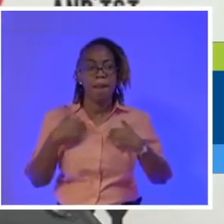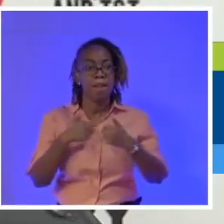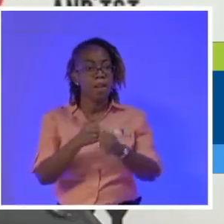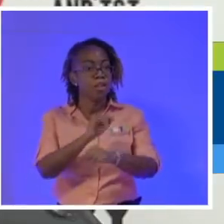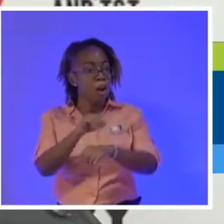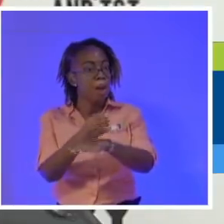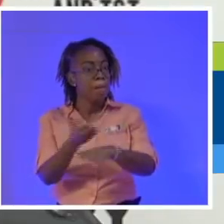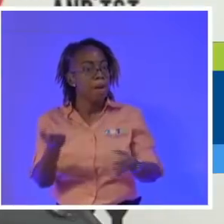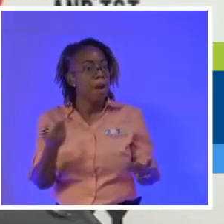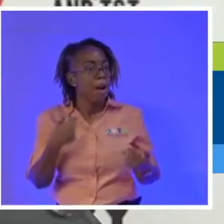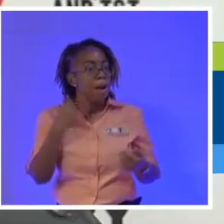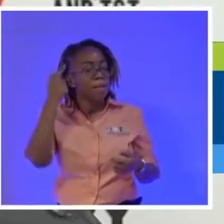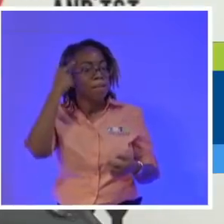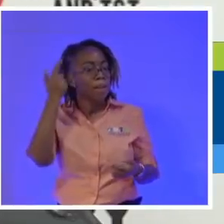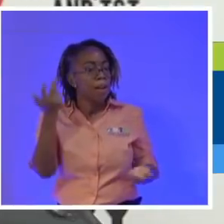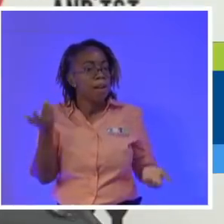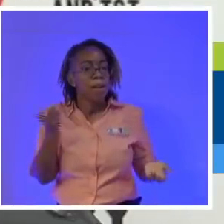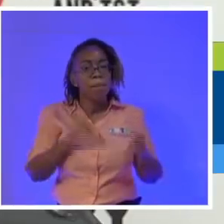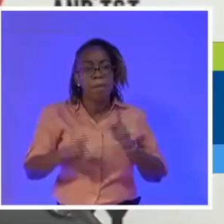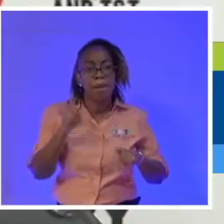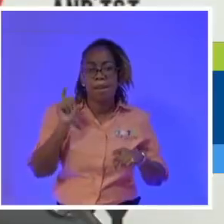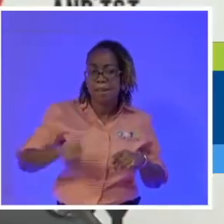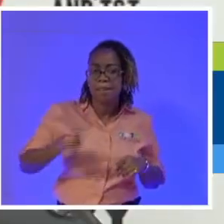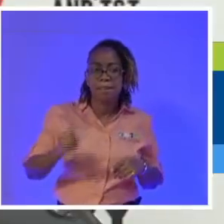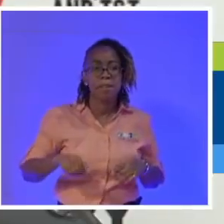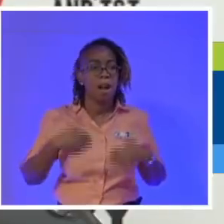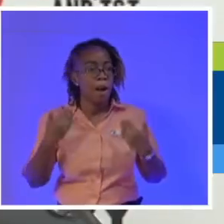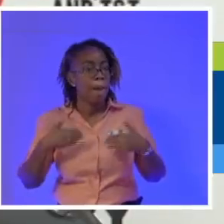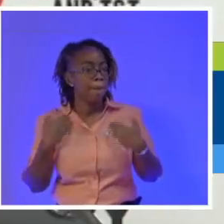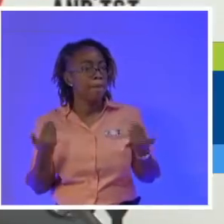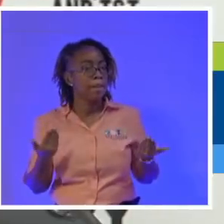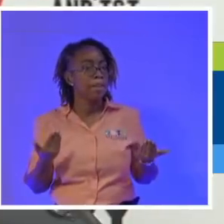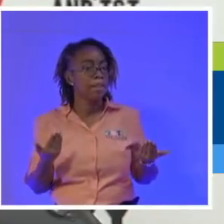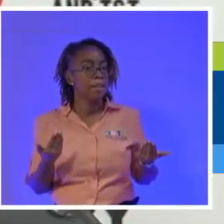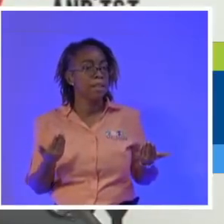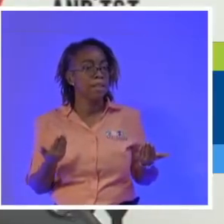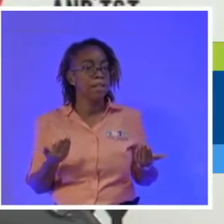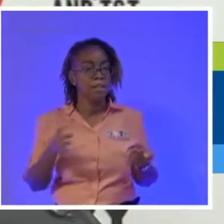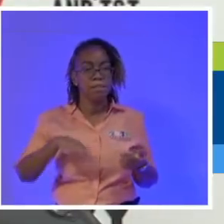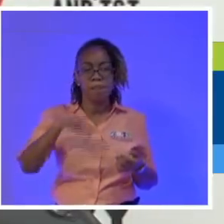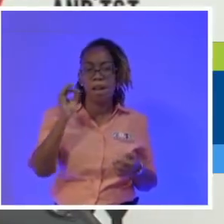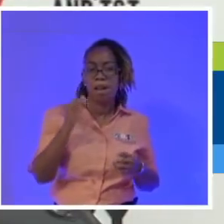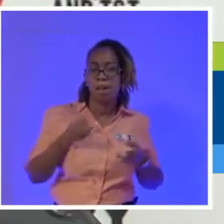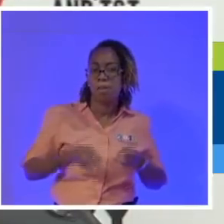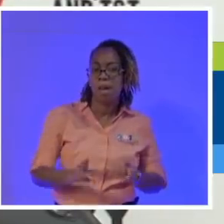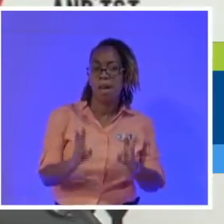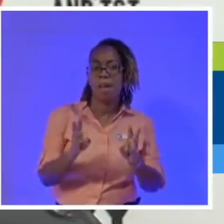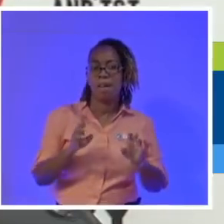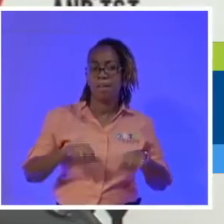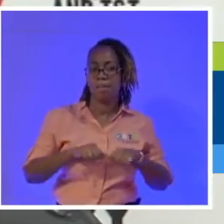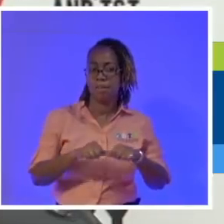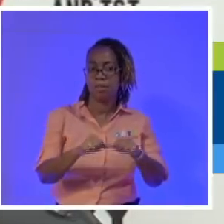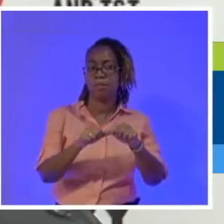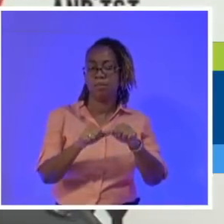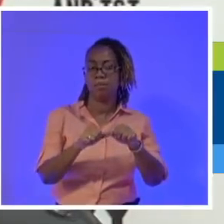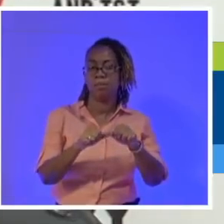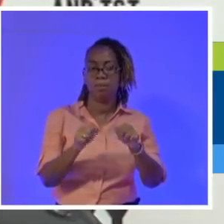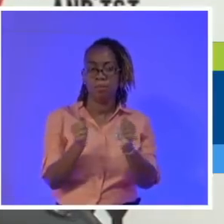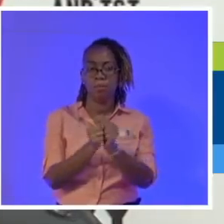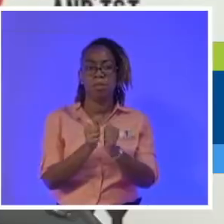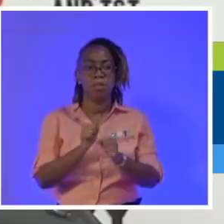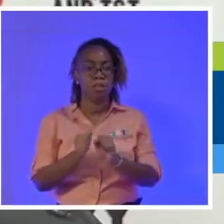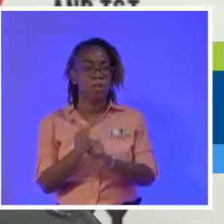as a country we should be happy that we are finding ways, as we say, to live with the virus, to coexist with the